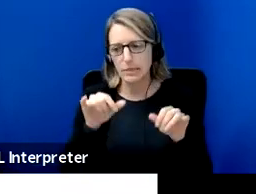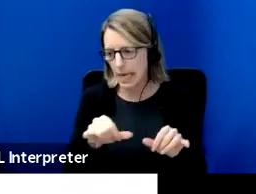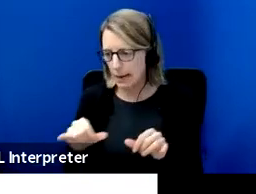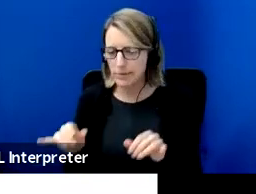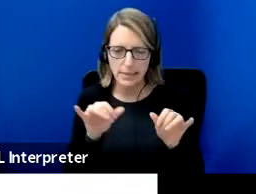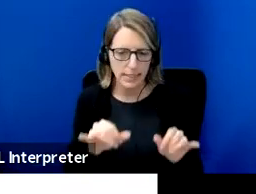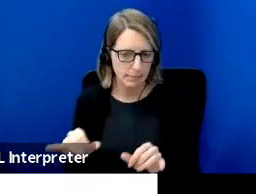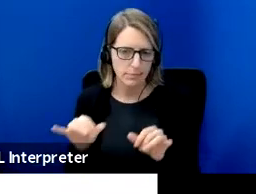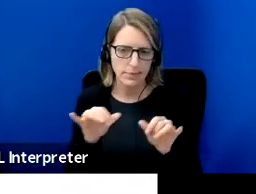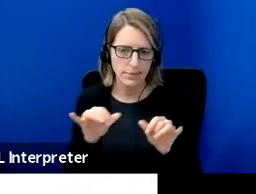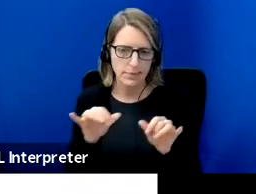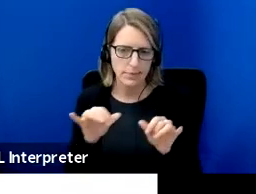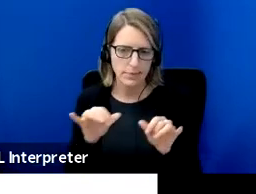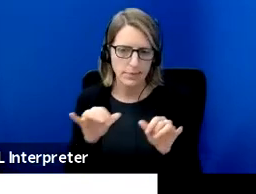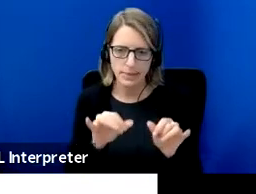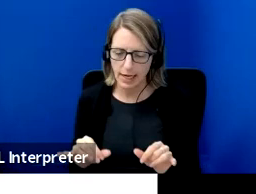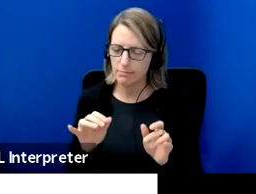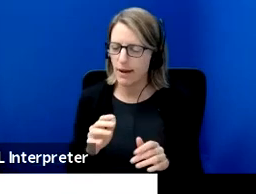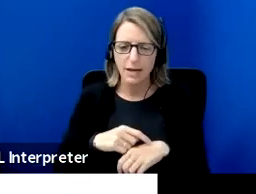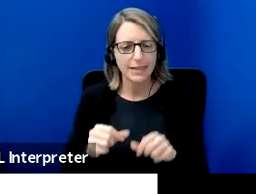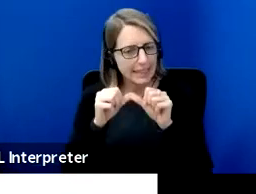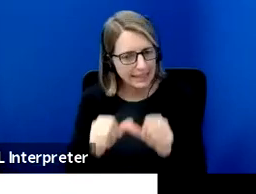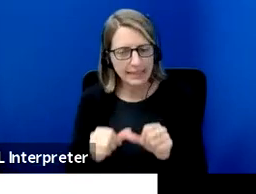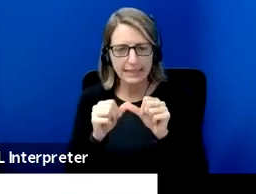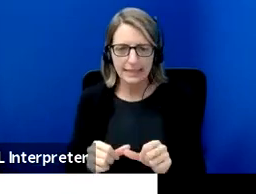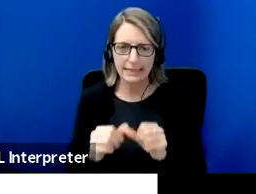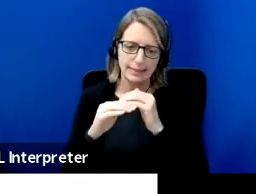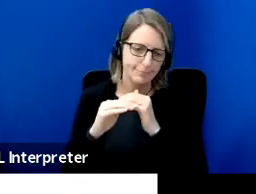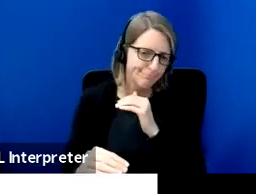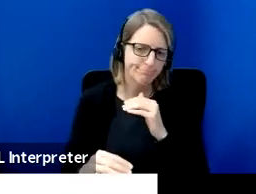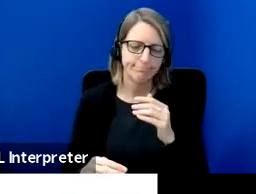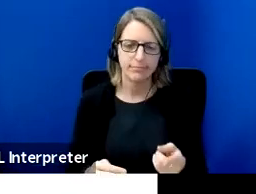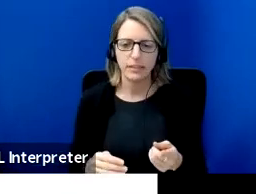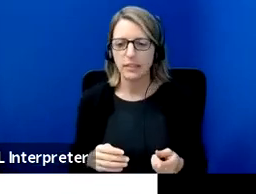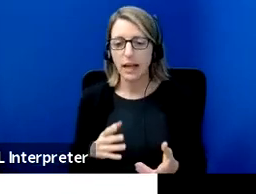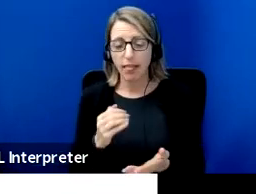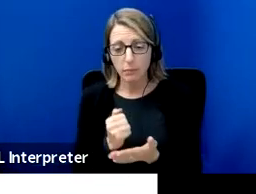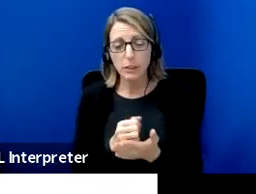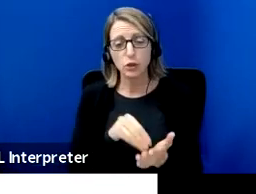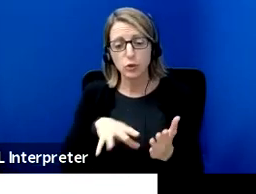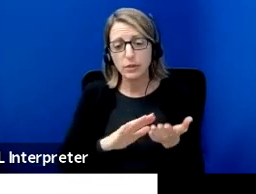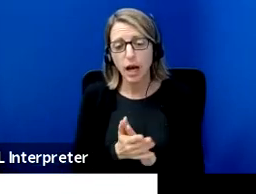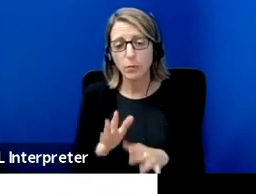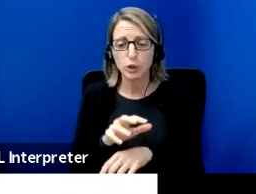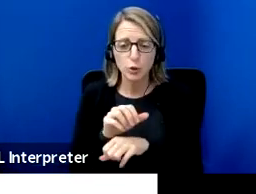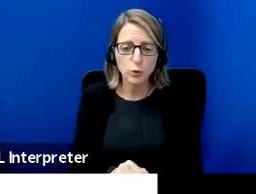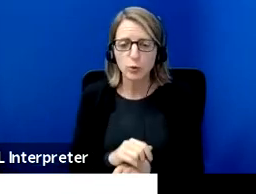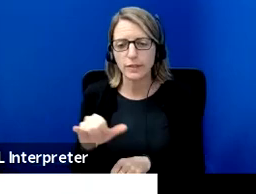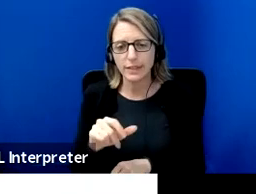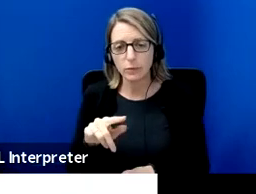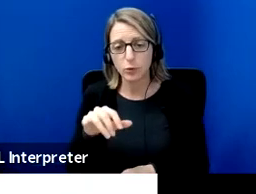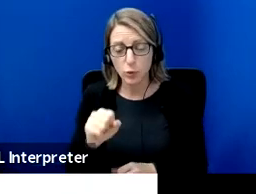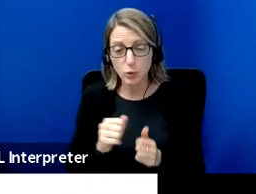every time. Consistency, consistency, consistency. Getting students used to the same tools in their programs